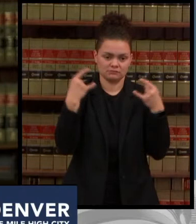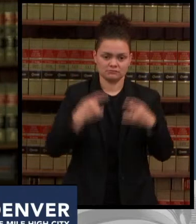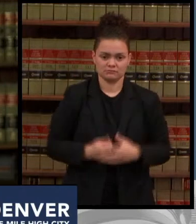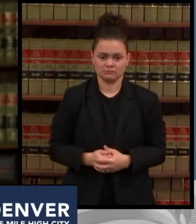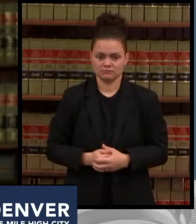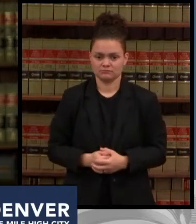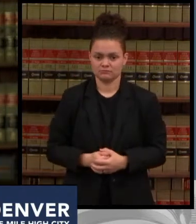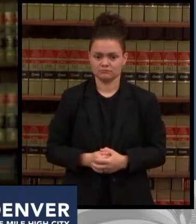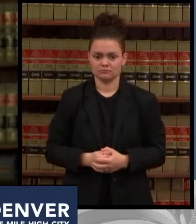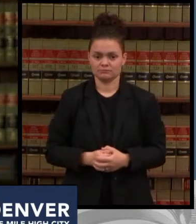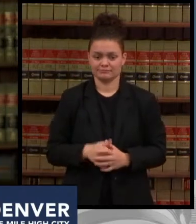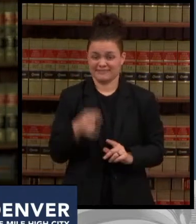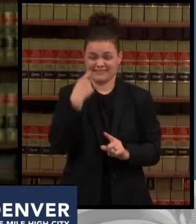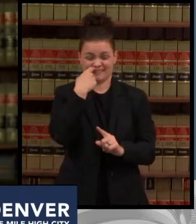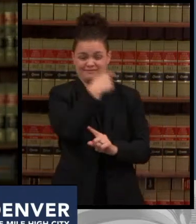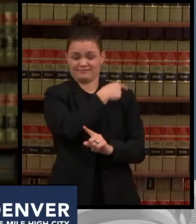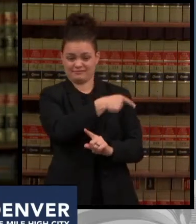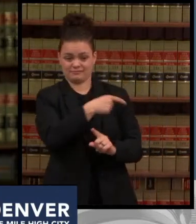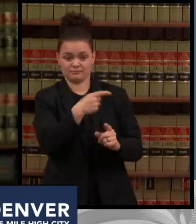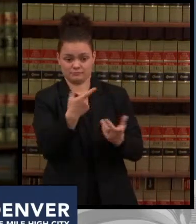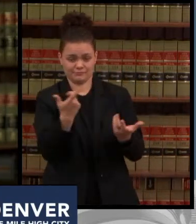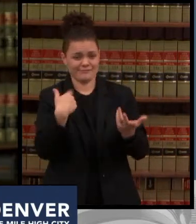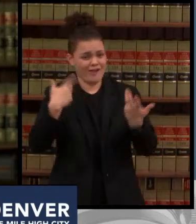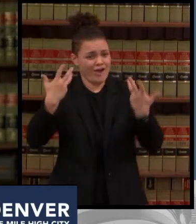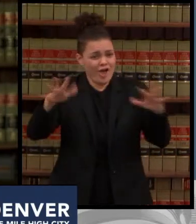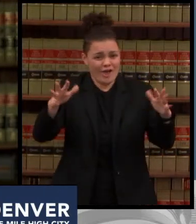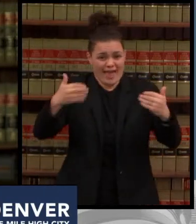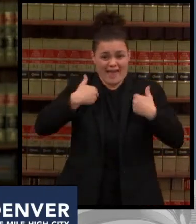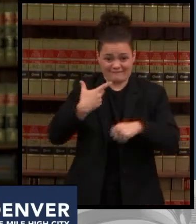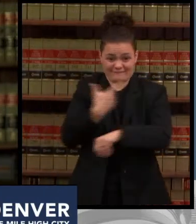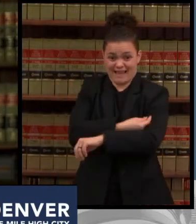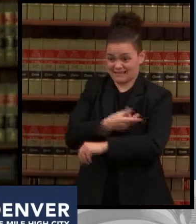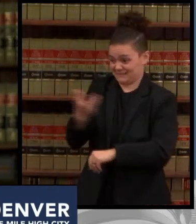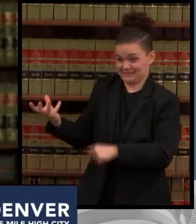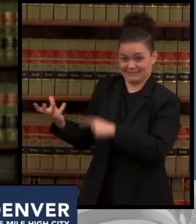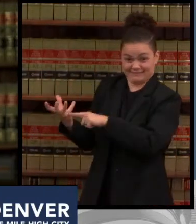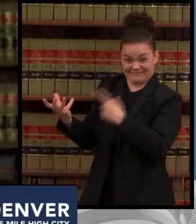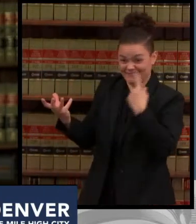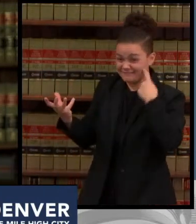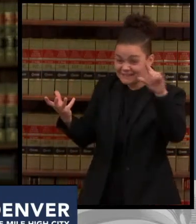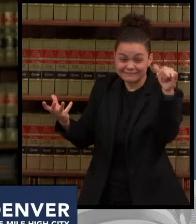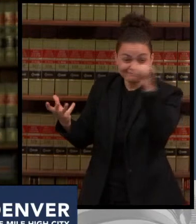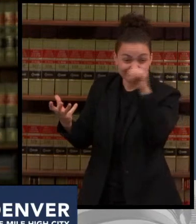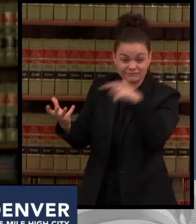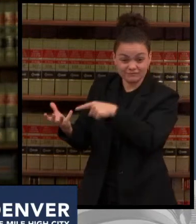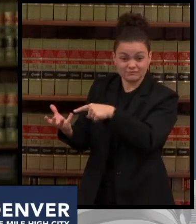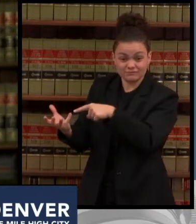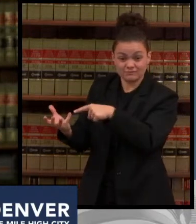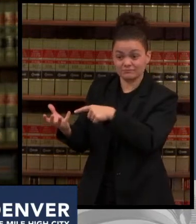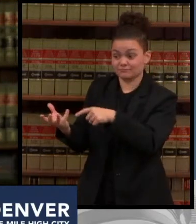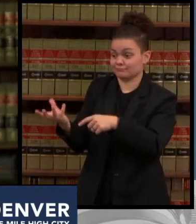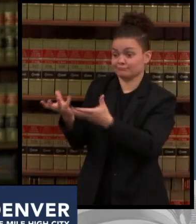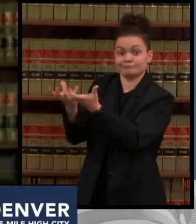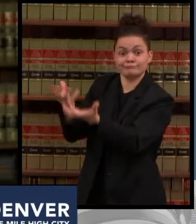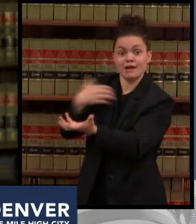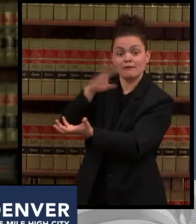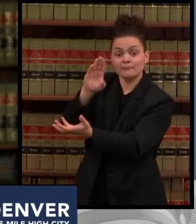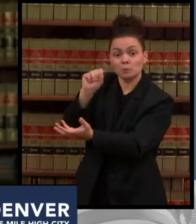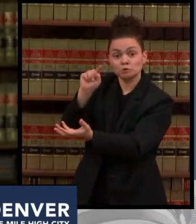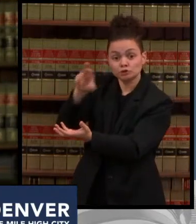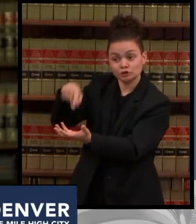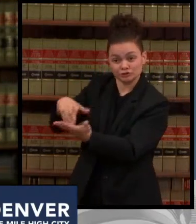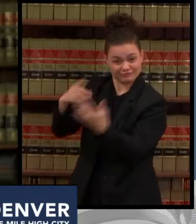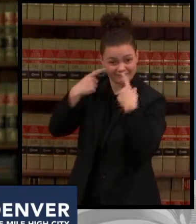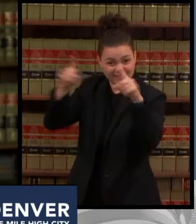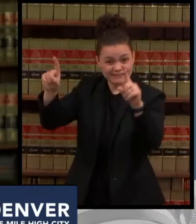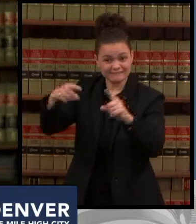learned that they can be accentuated by giving boosters after 6 months. And we're making progress. But sadly, that progress